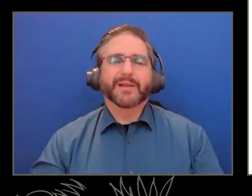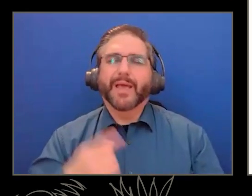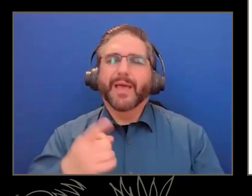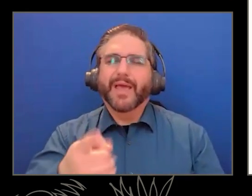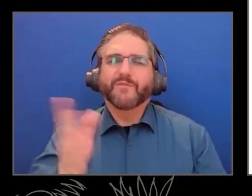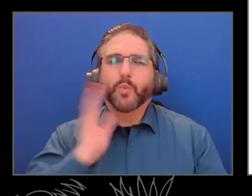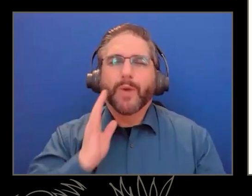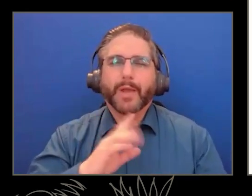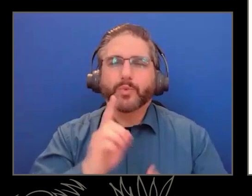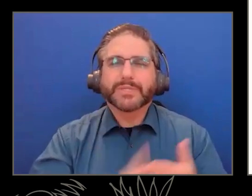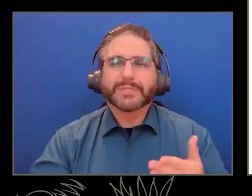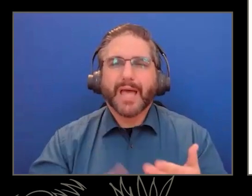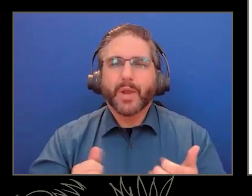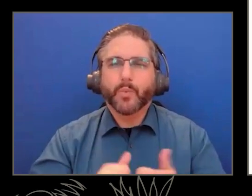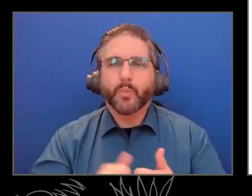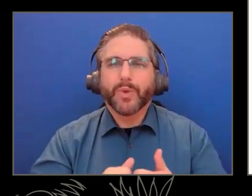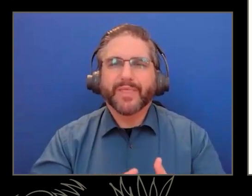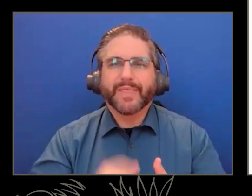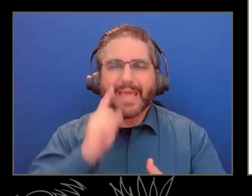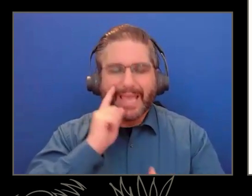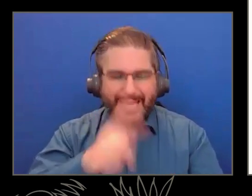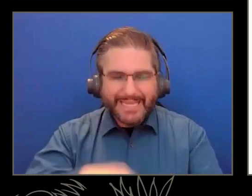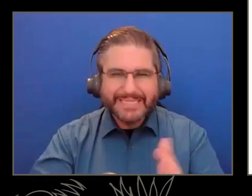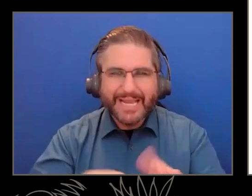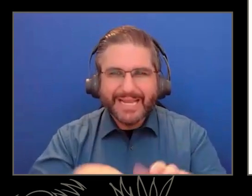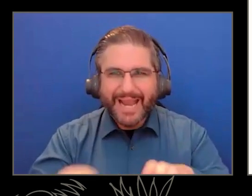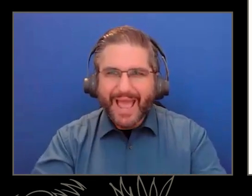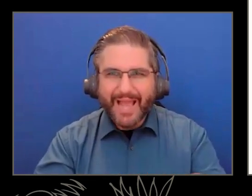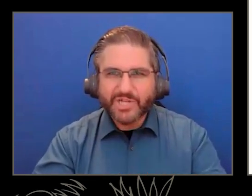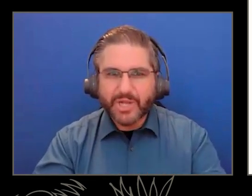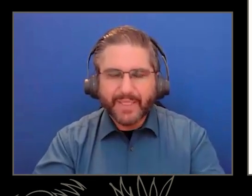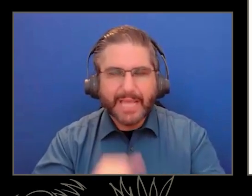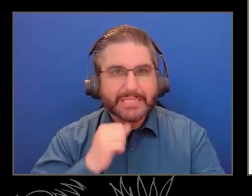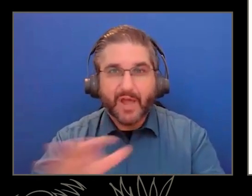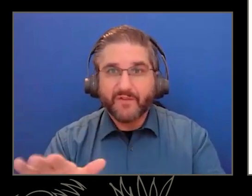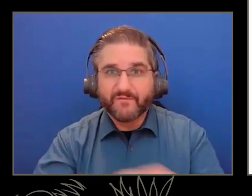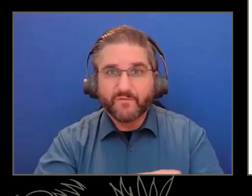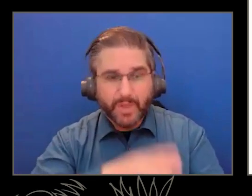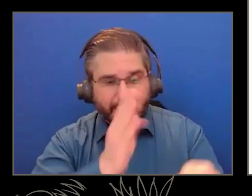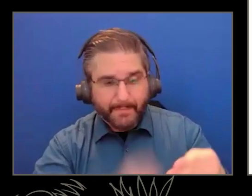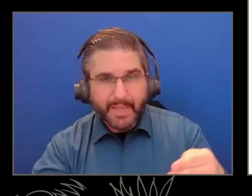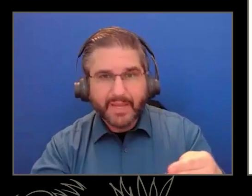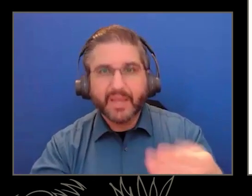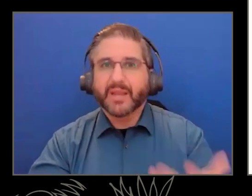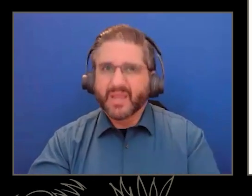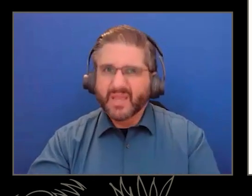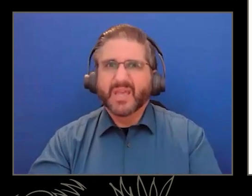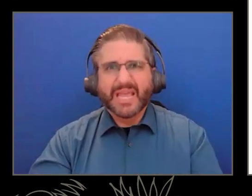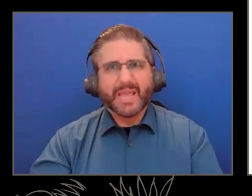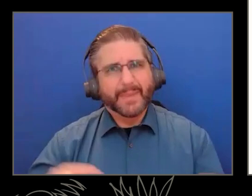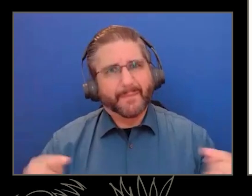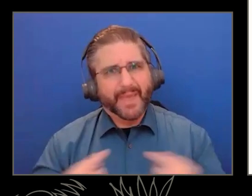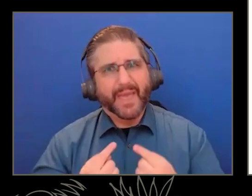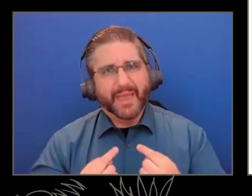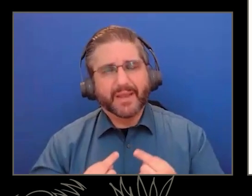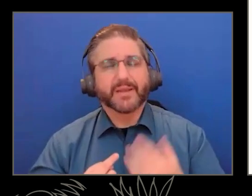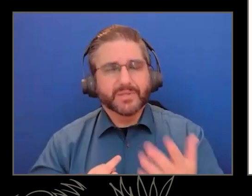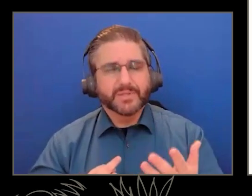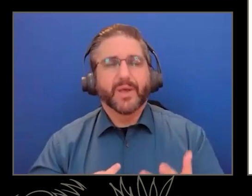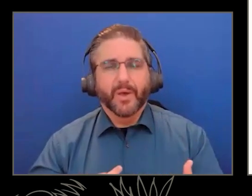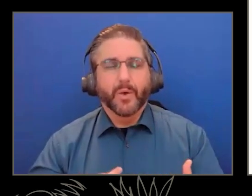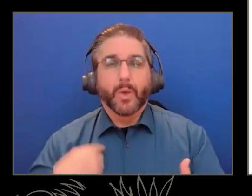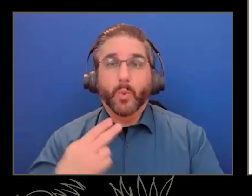to design based on an intended action or something that has not fully completed yet, it can really be a pain. So basically, we have